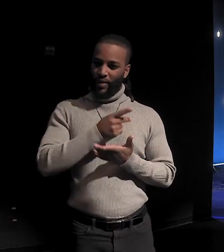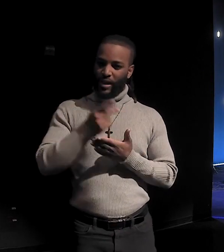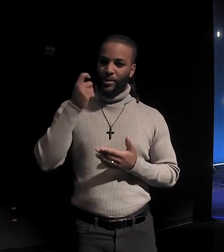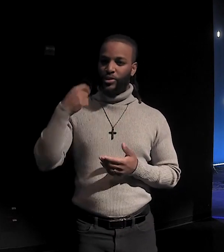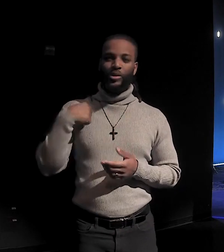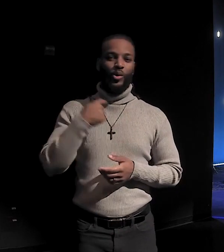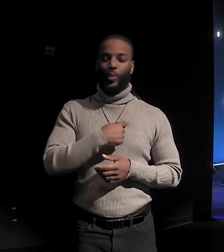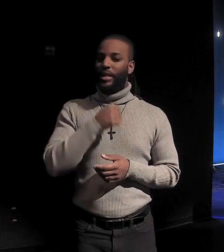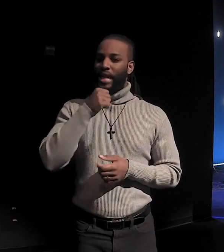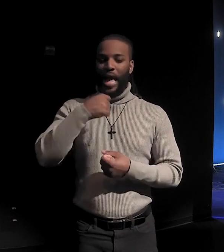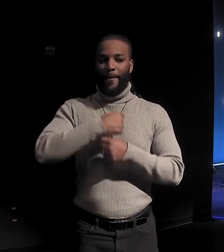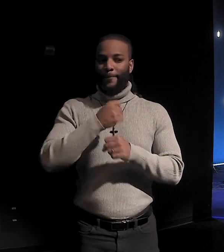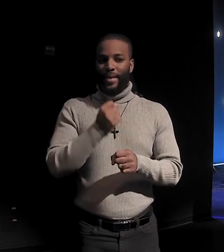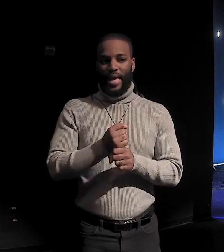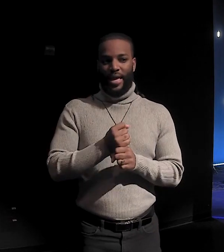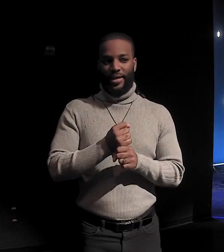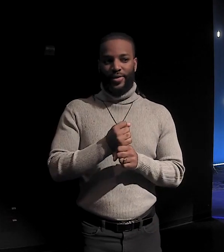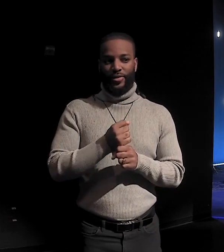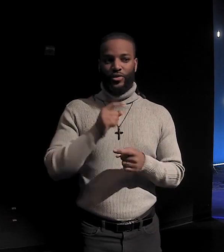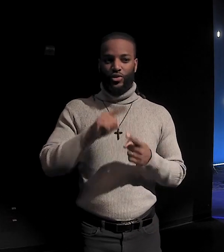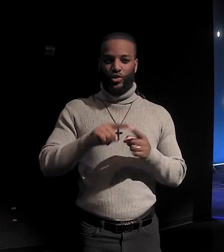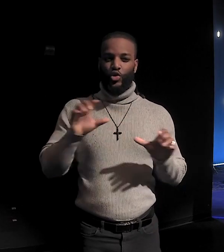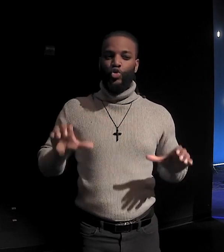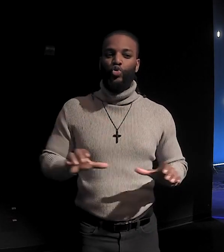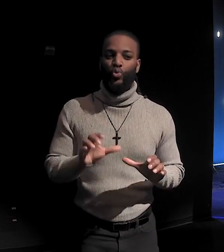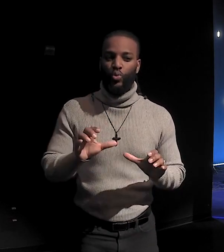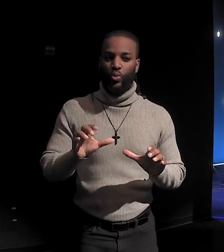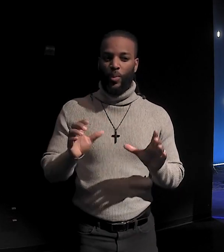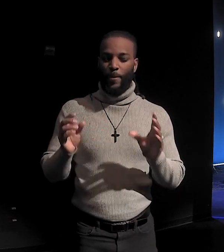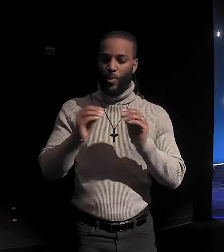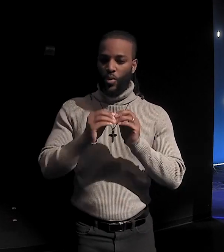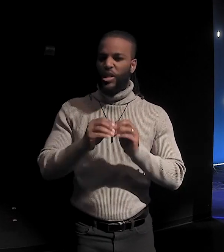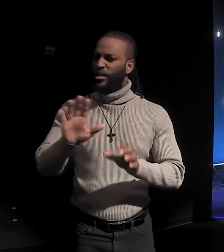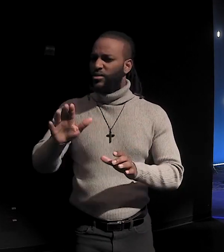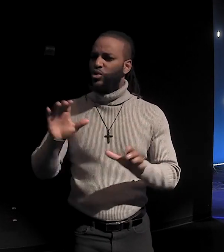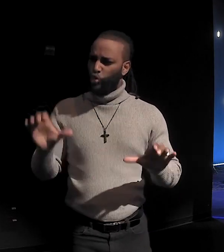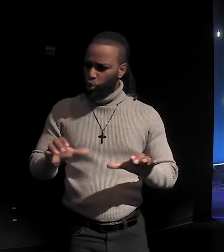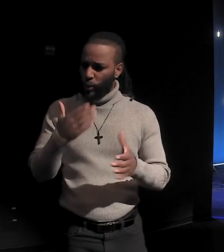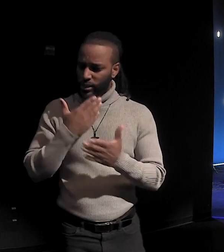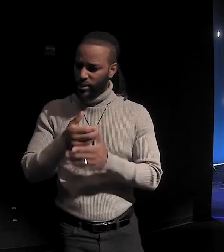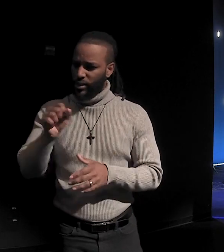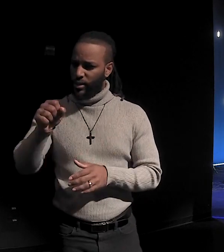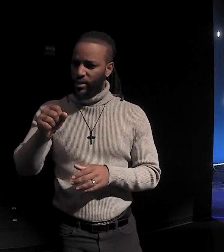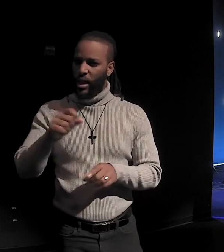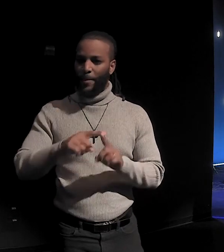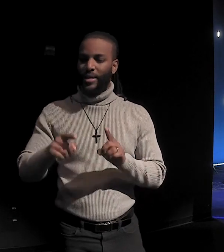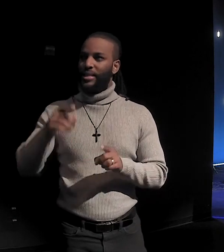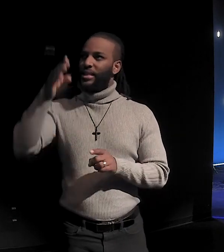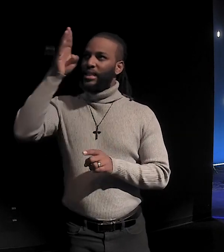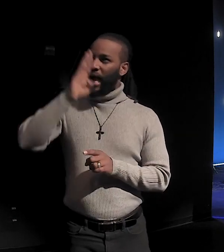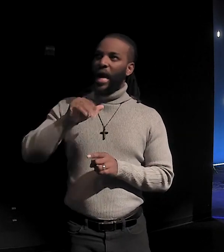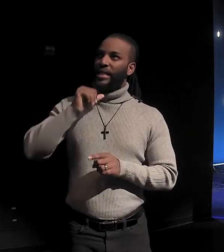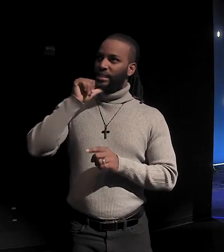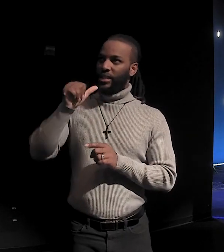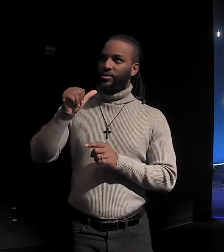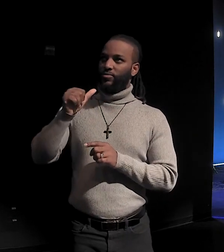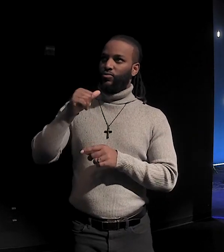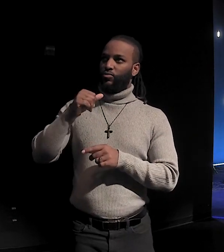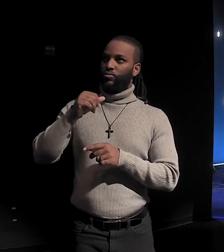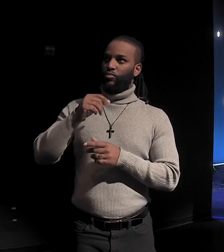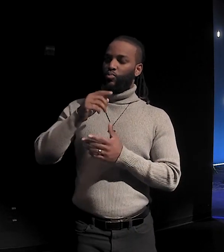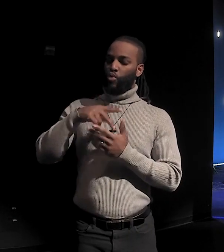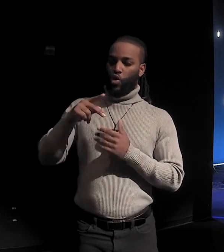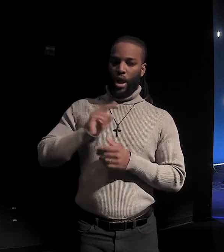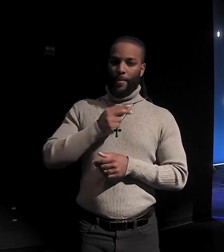weren't made to do more. Doing's good, but God did not hardwire us to do more first and